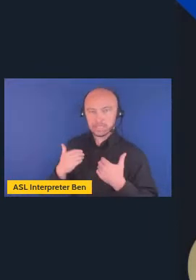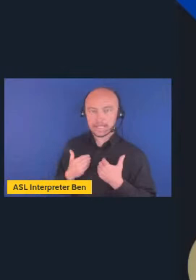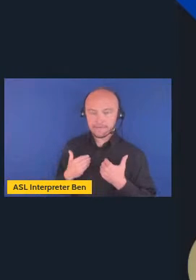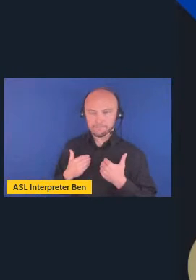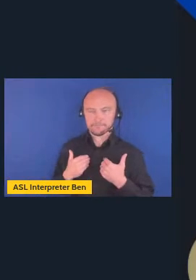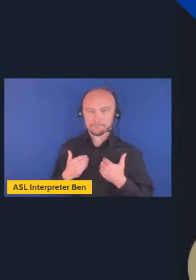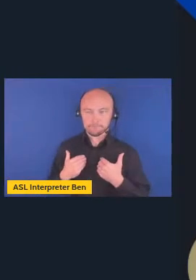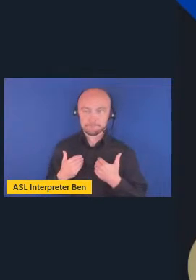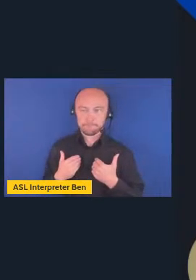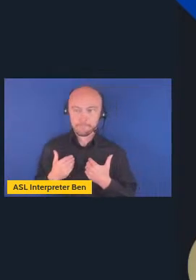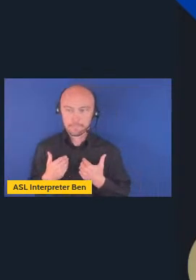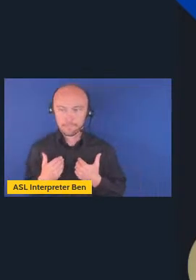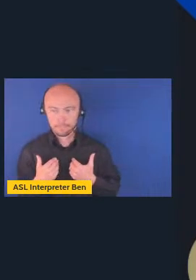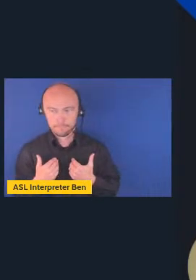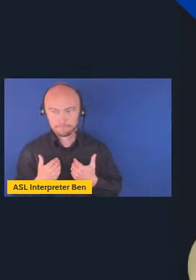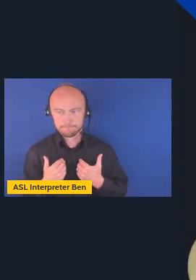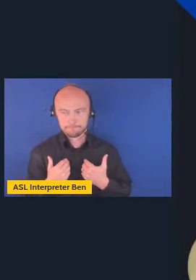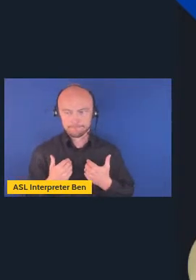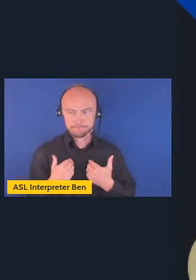and